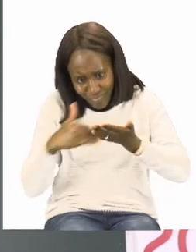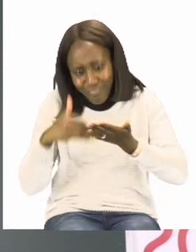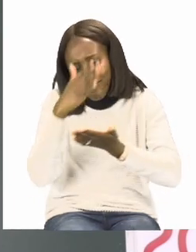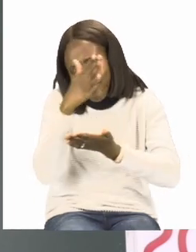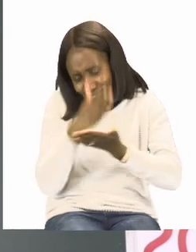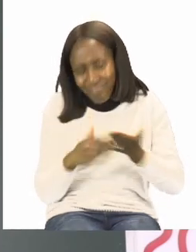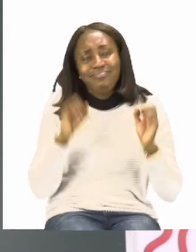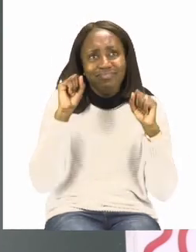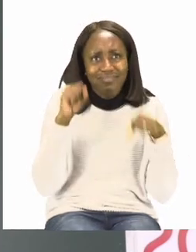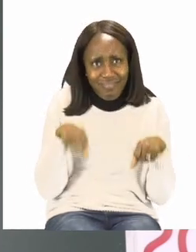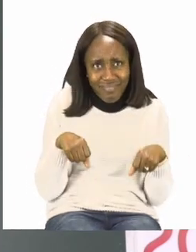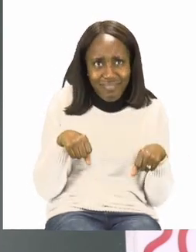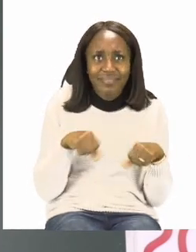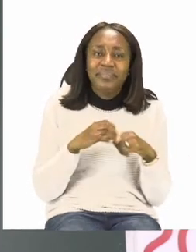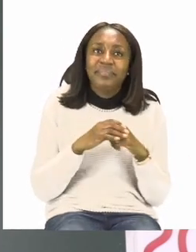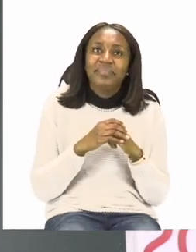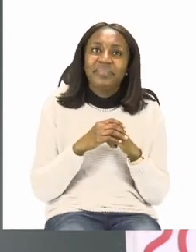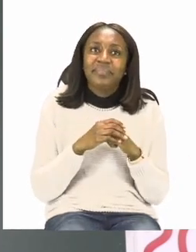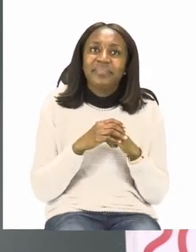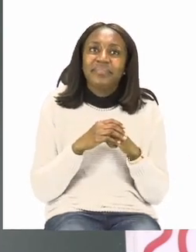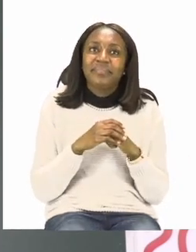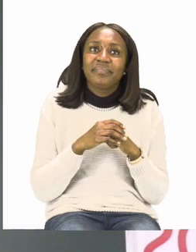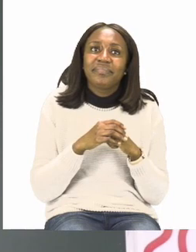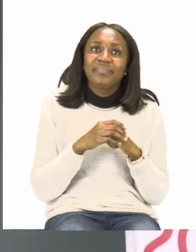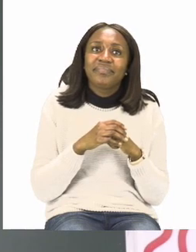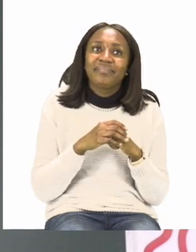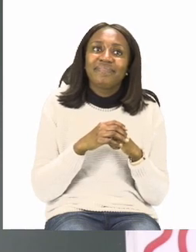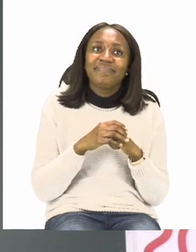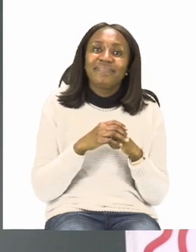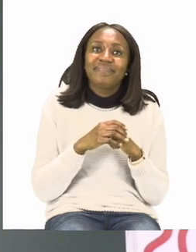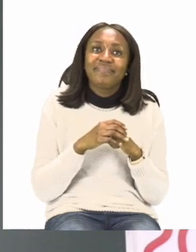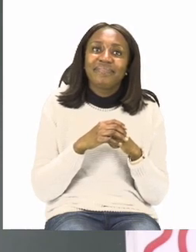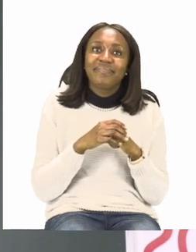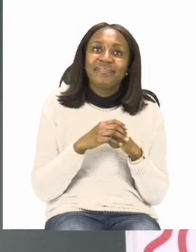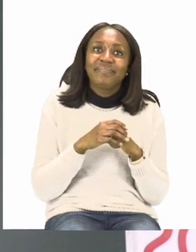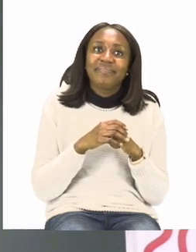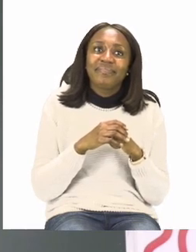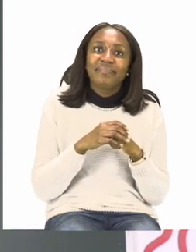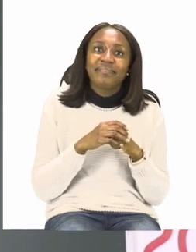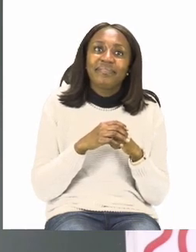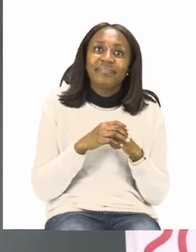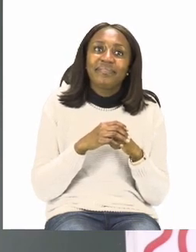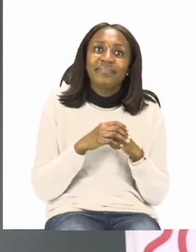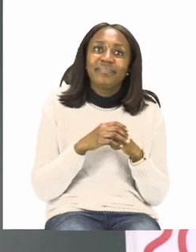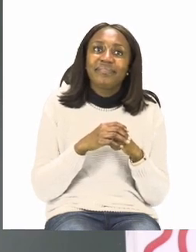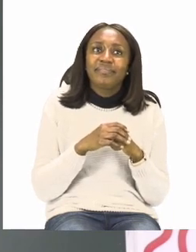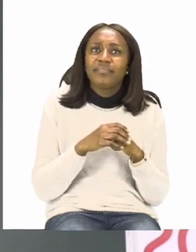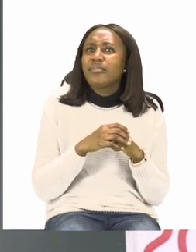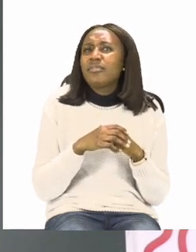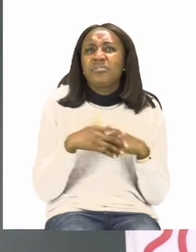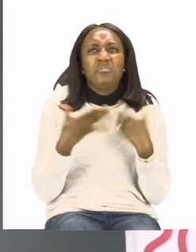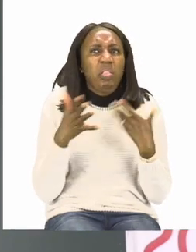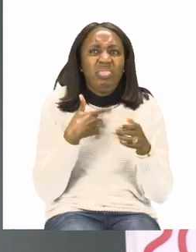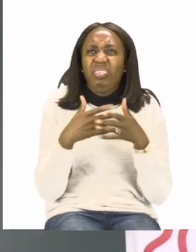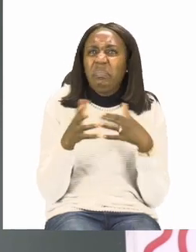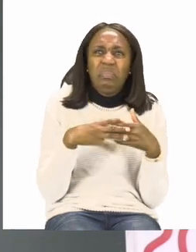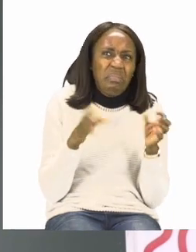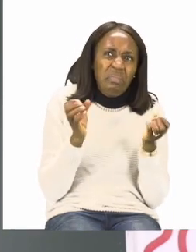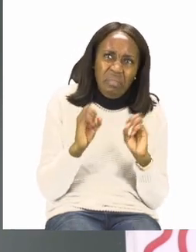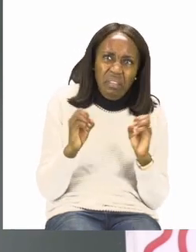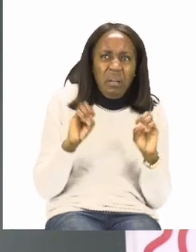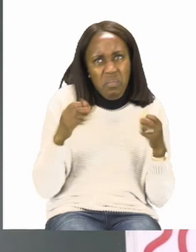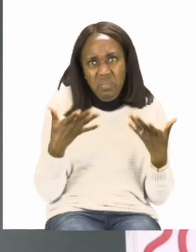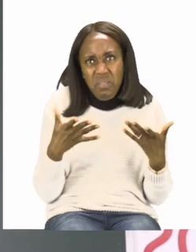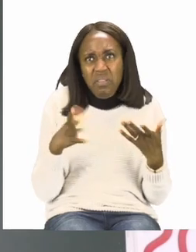across and across as well. So it doesn't really matter how many triangles you're going to